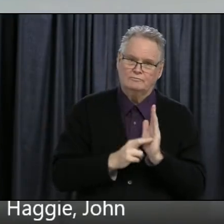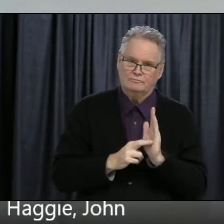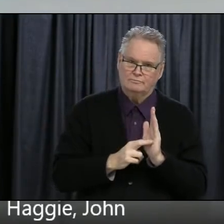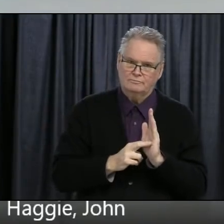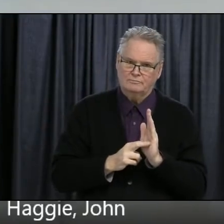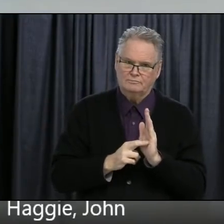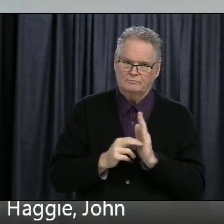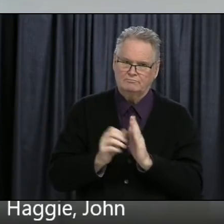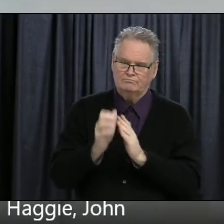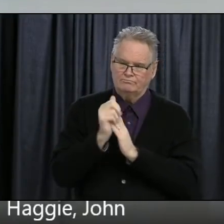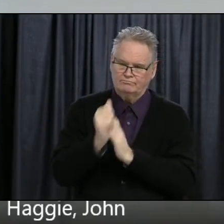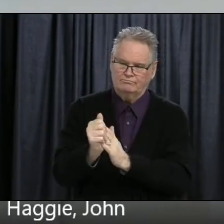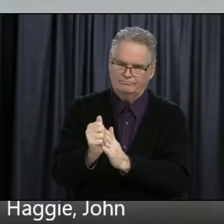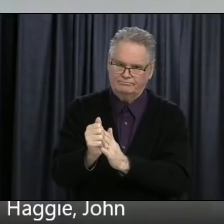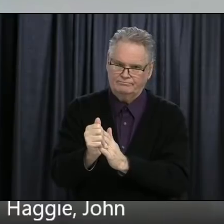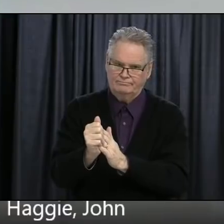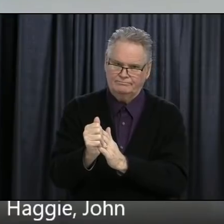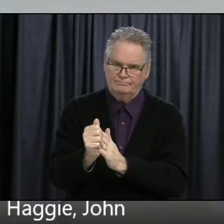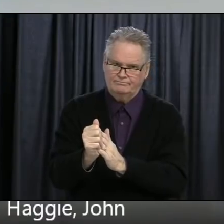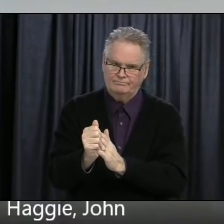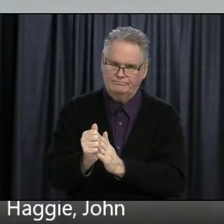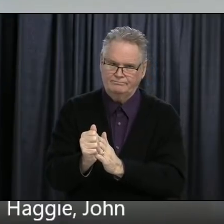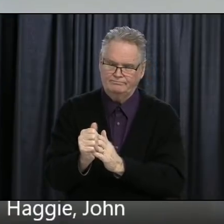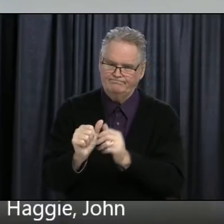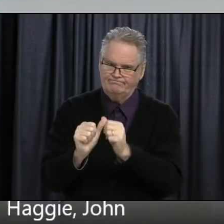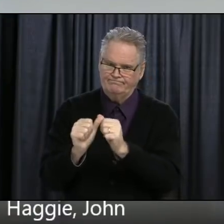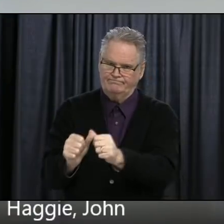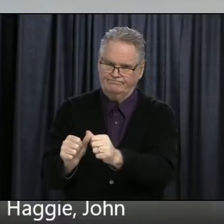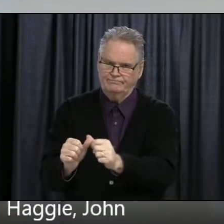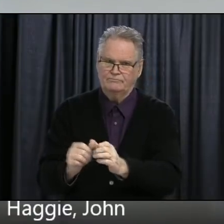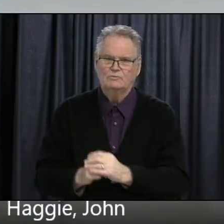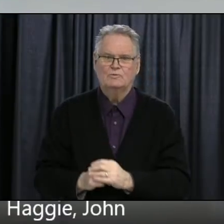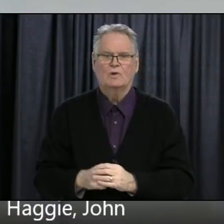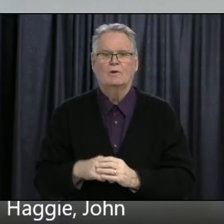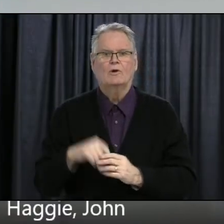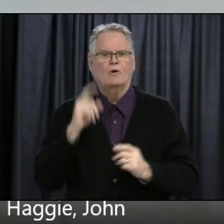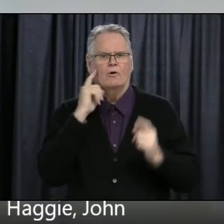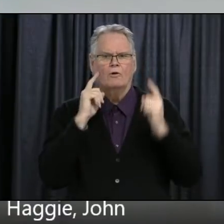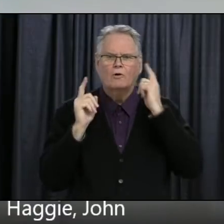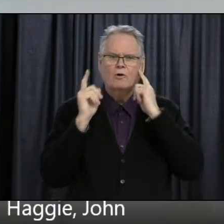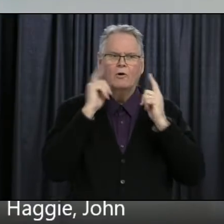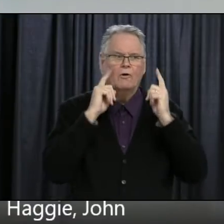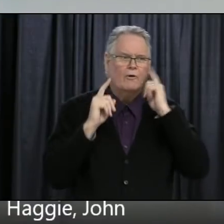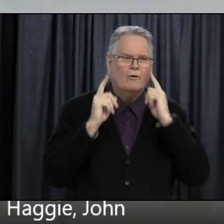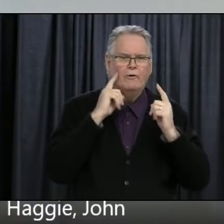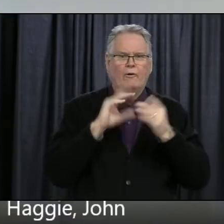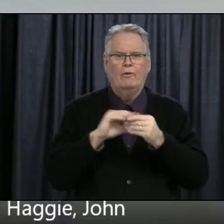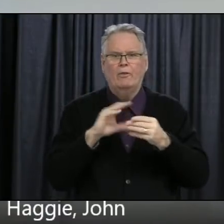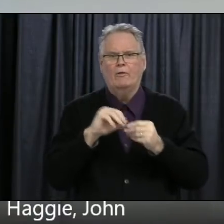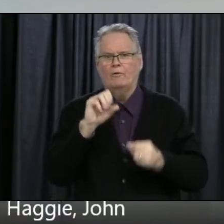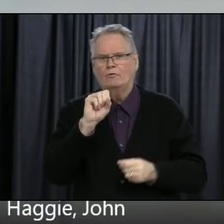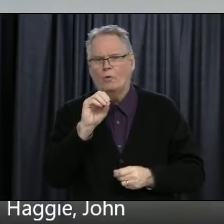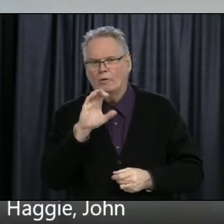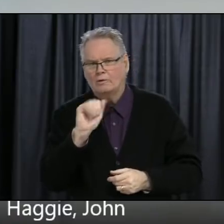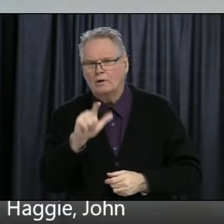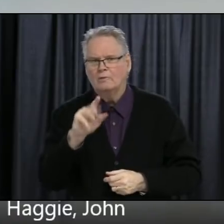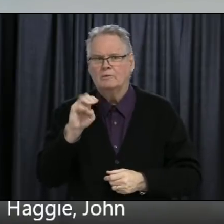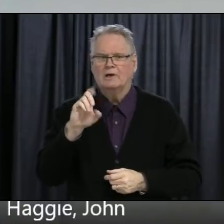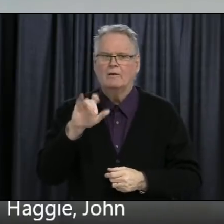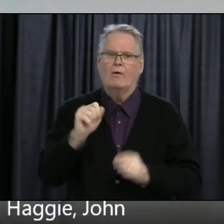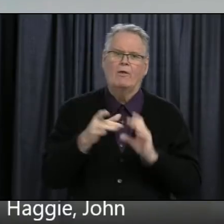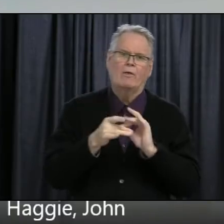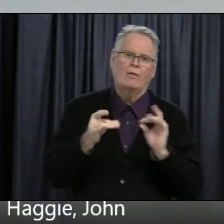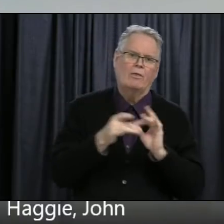it. We need to follow the guidance and stick to these restrictions until